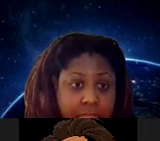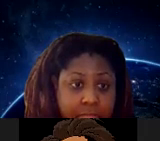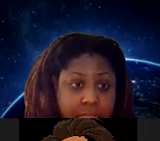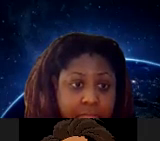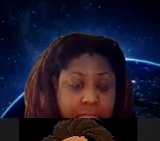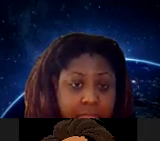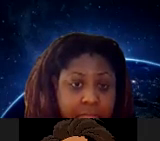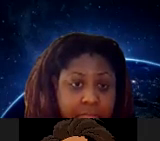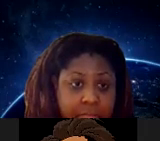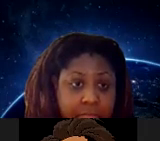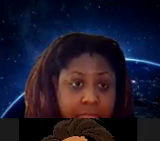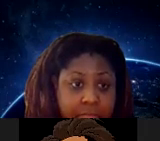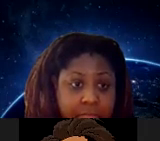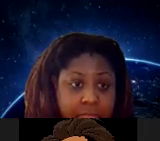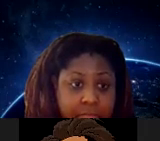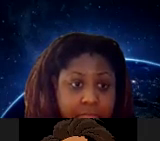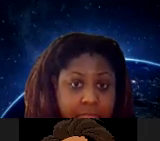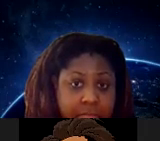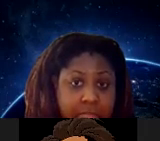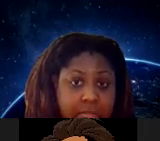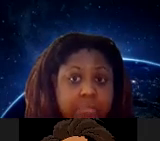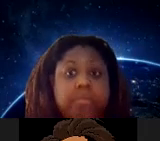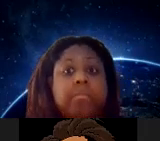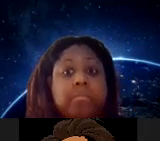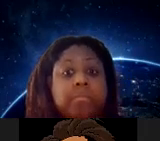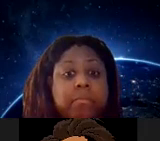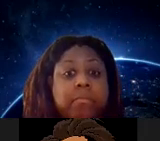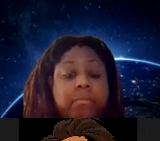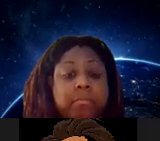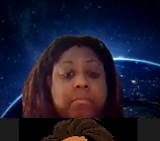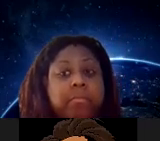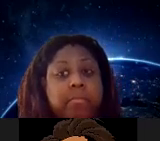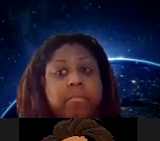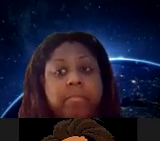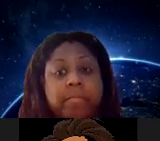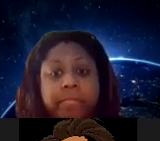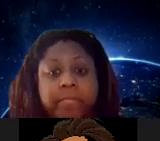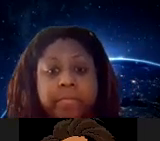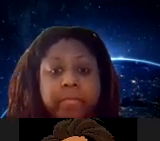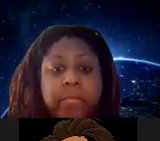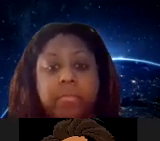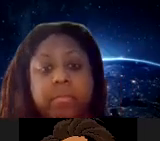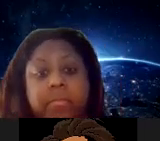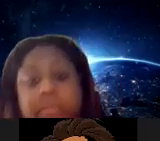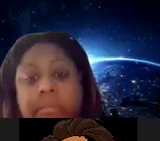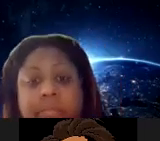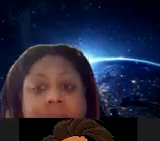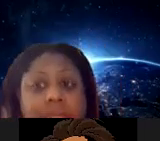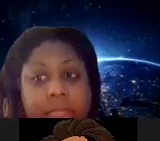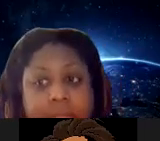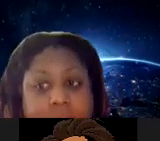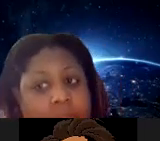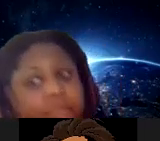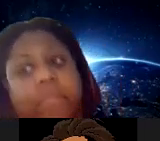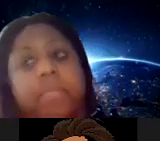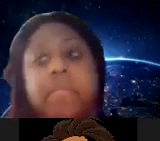people need to know, when do I add water, how much do I add, and everything. So I want to make sure that you understand that. So that's where that whole refresher kind of comes